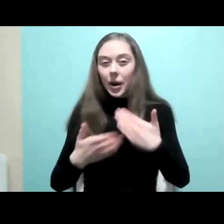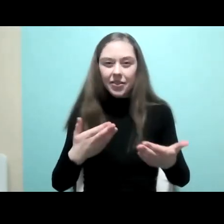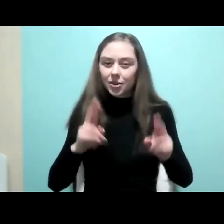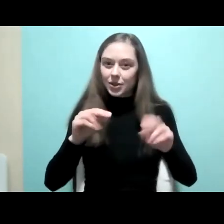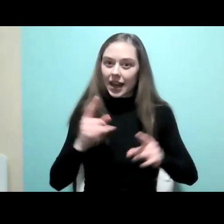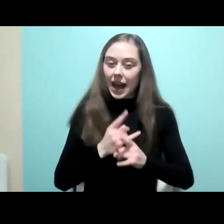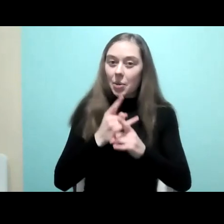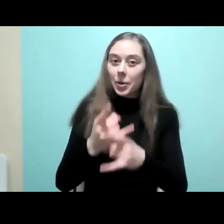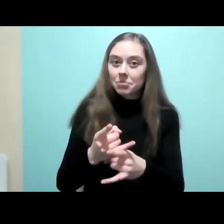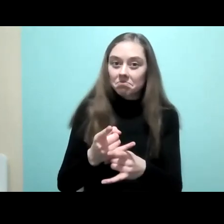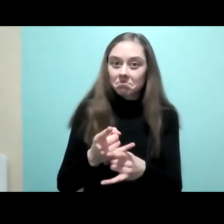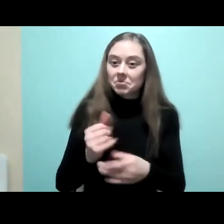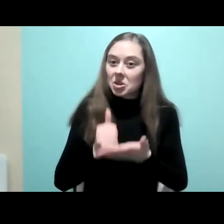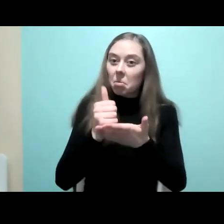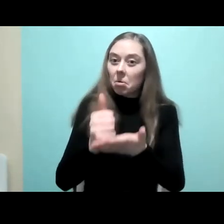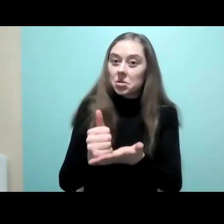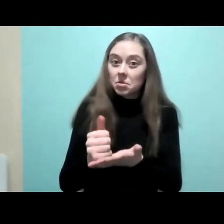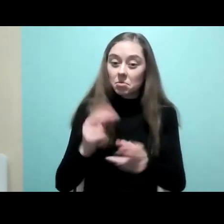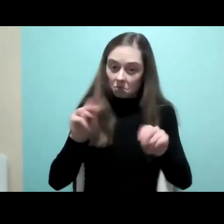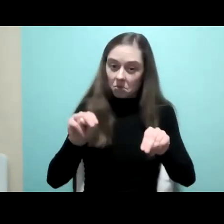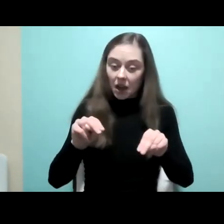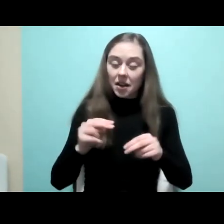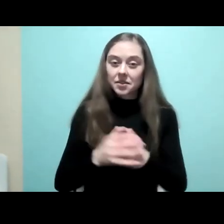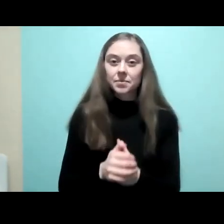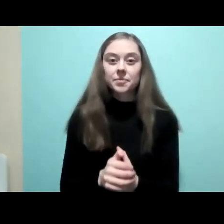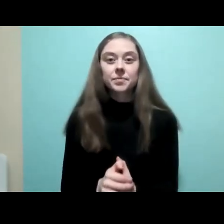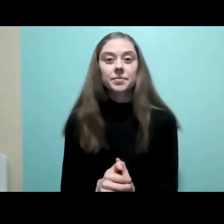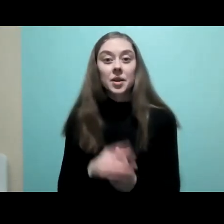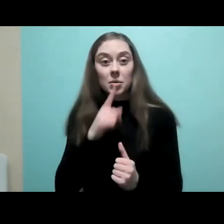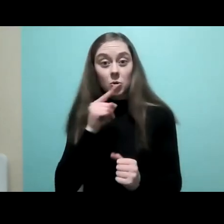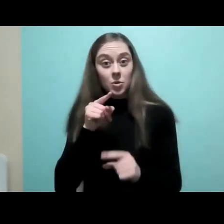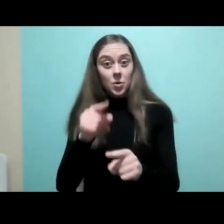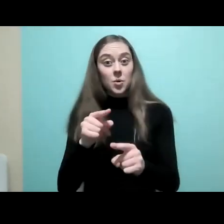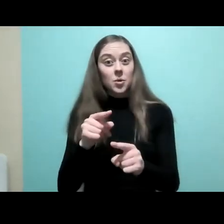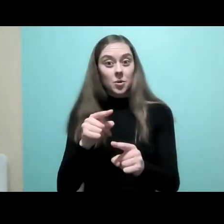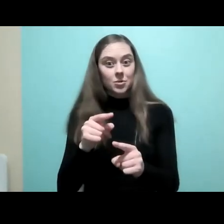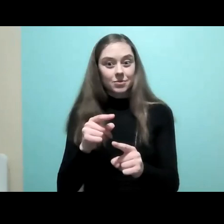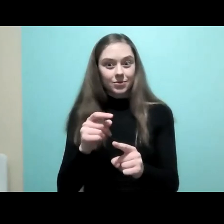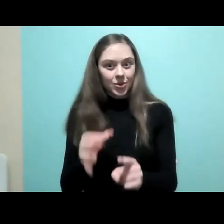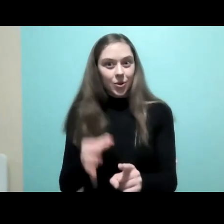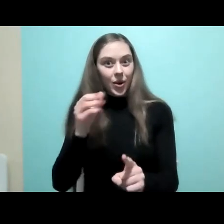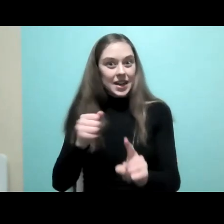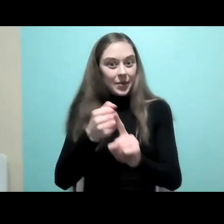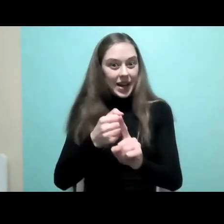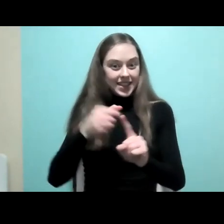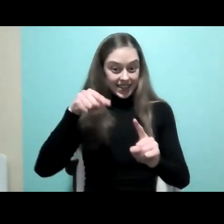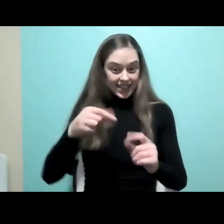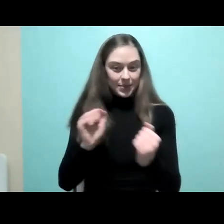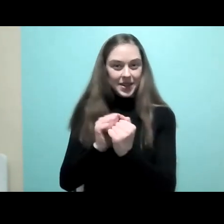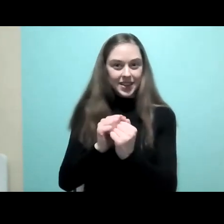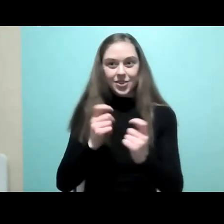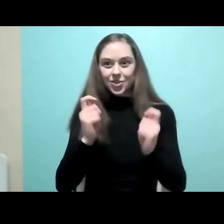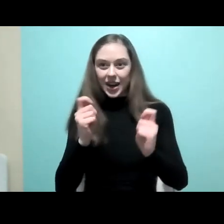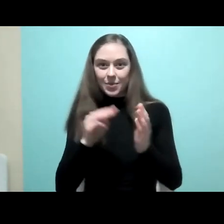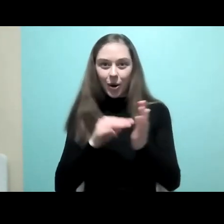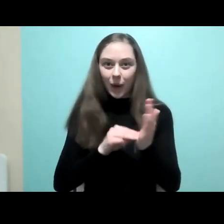any way, we will. Um, but you've definitely made a great impact on this whole program,